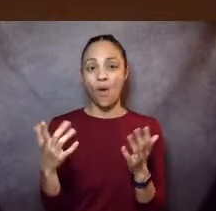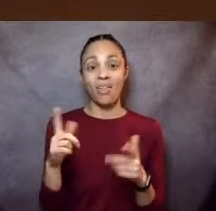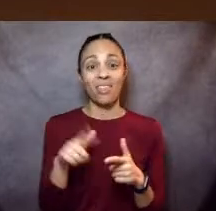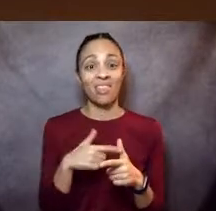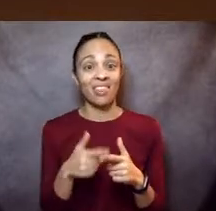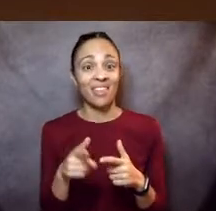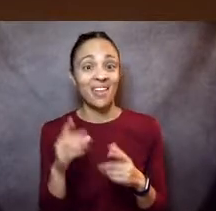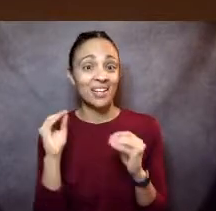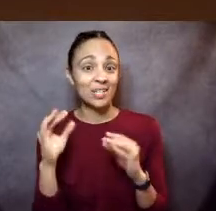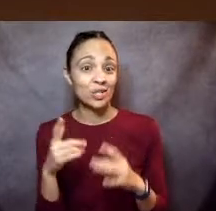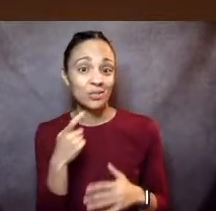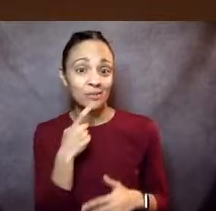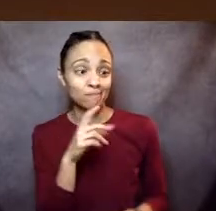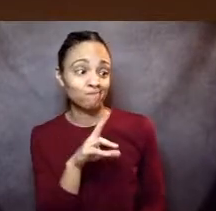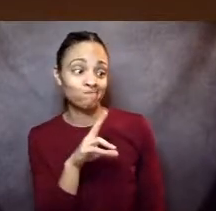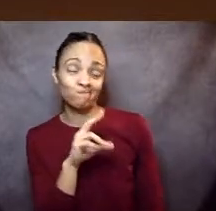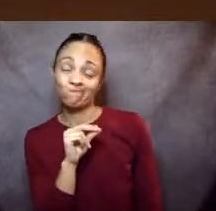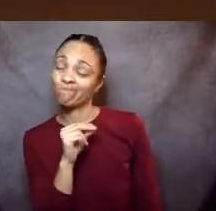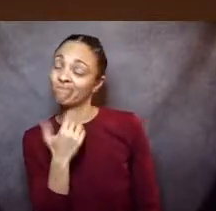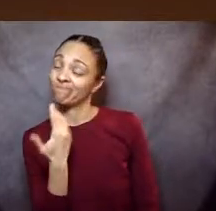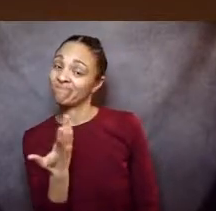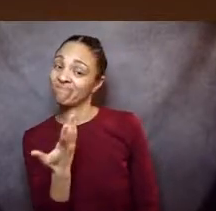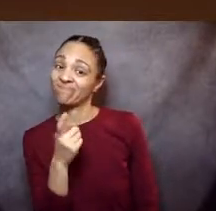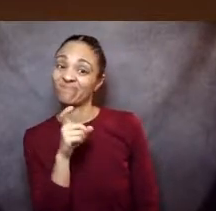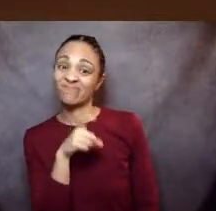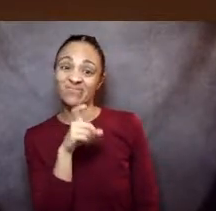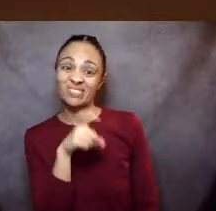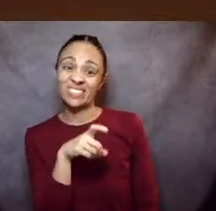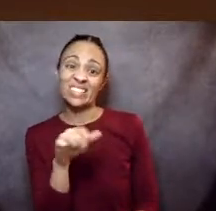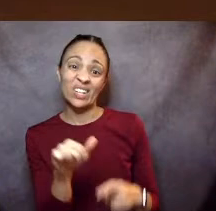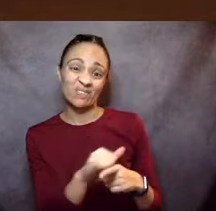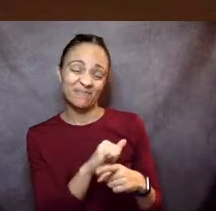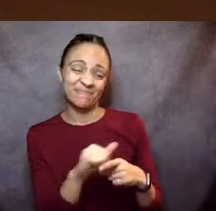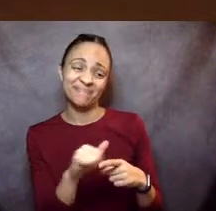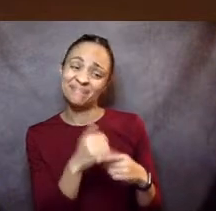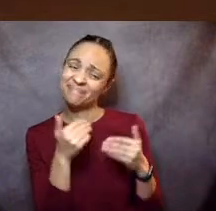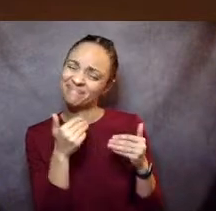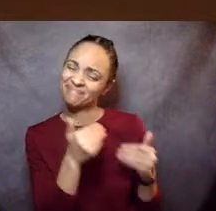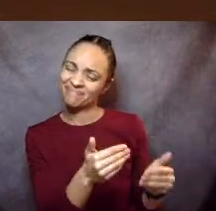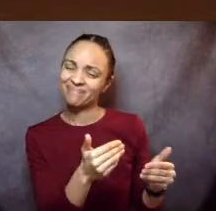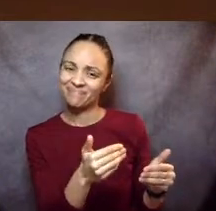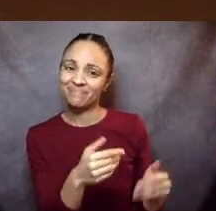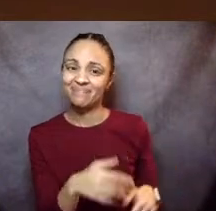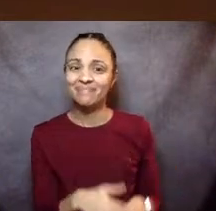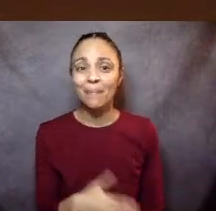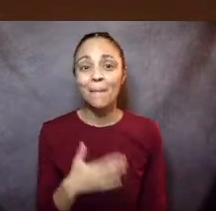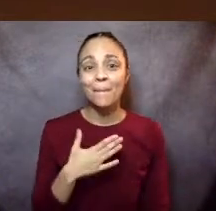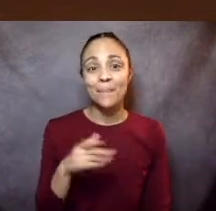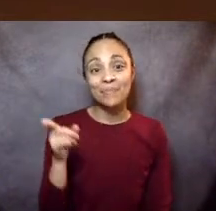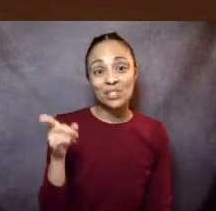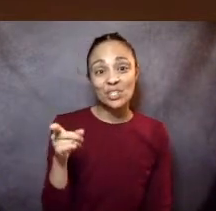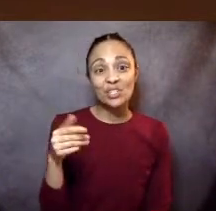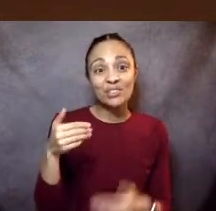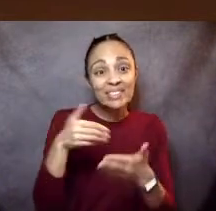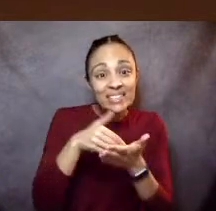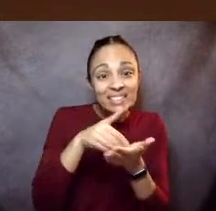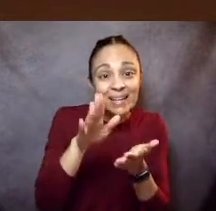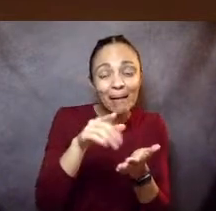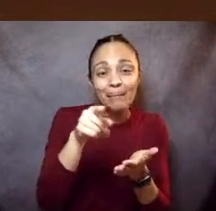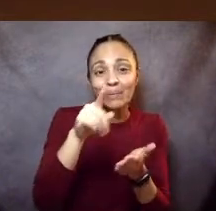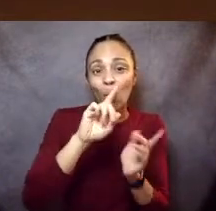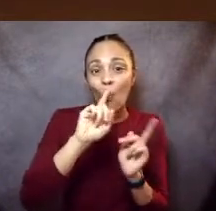know. Go ahead and do that audition. She'd send me on auditions. One of the things